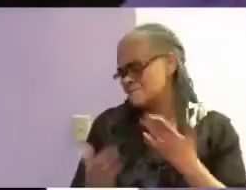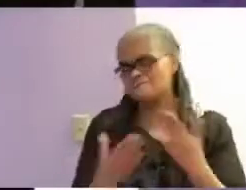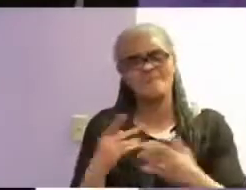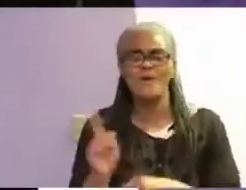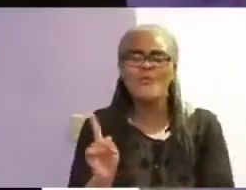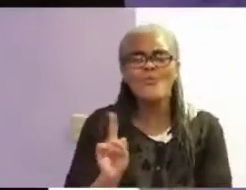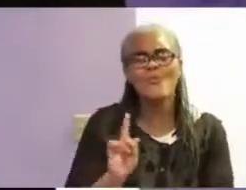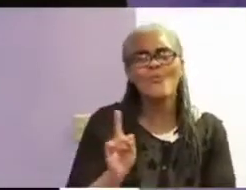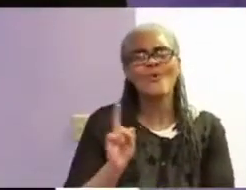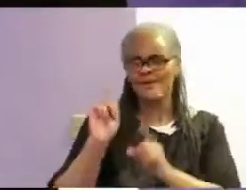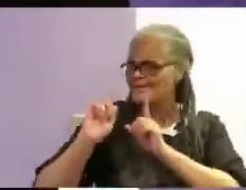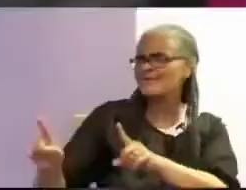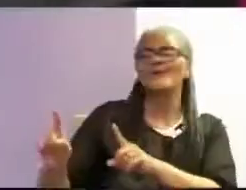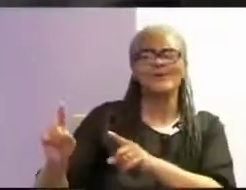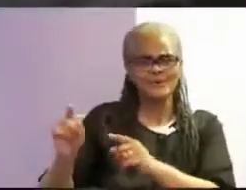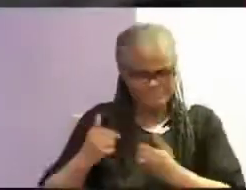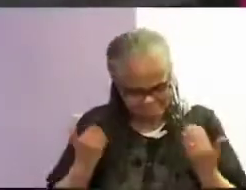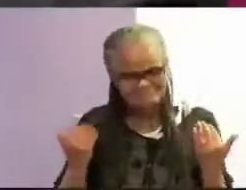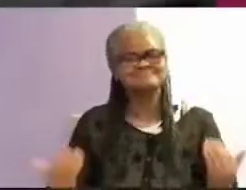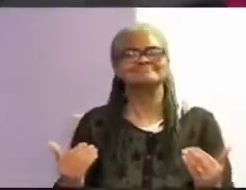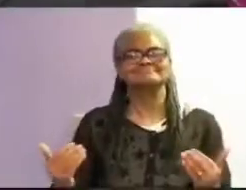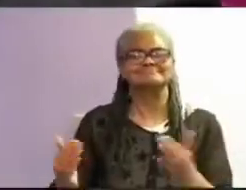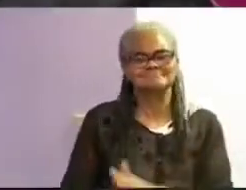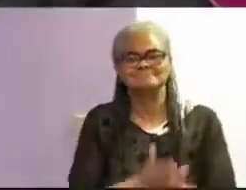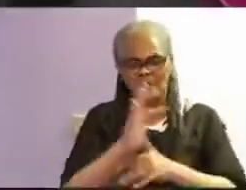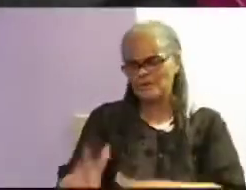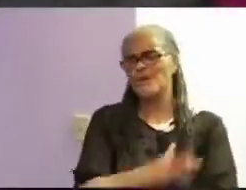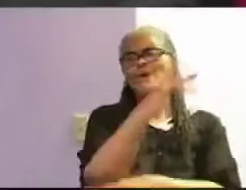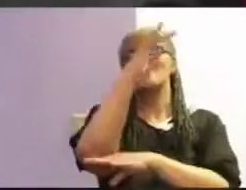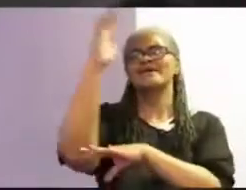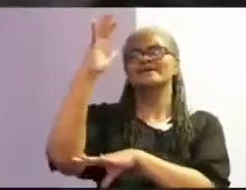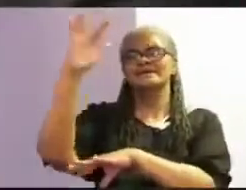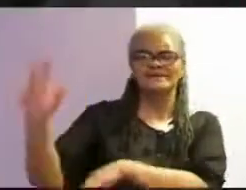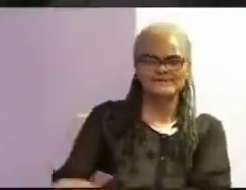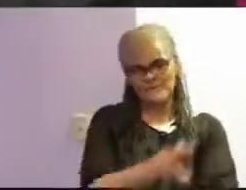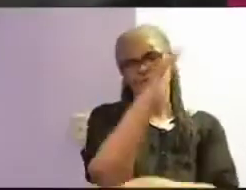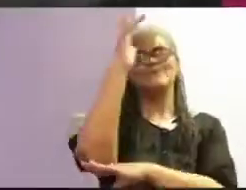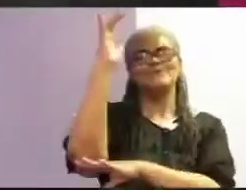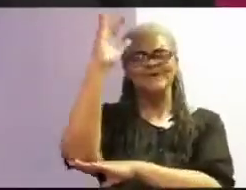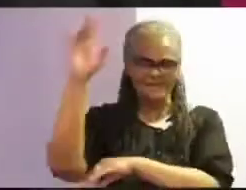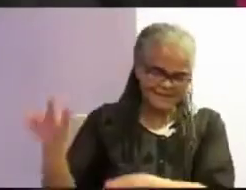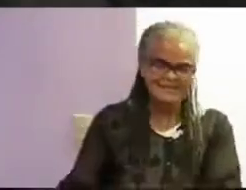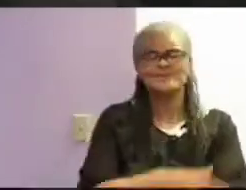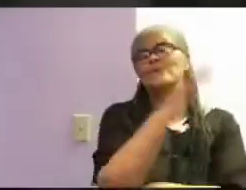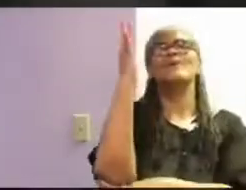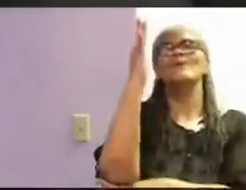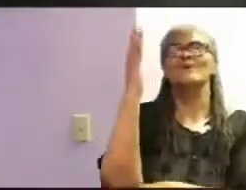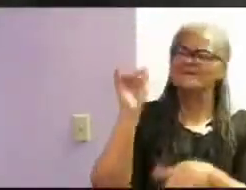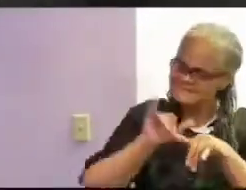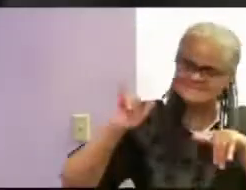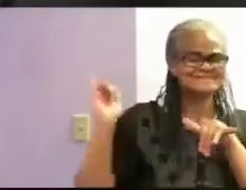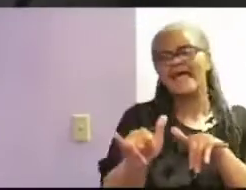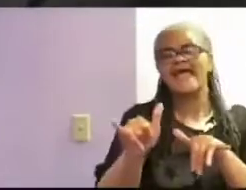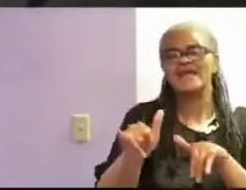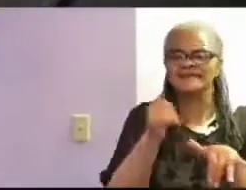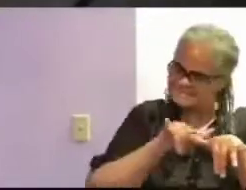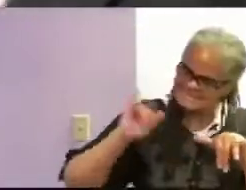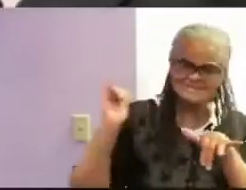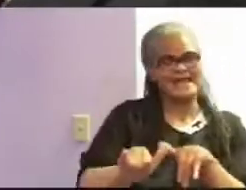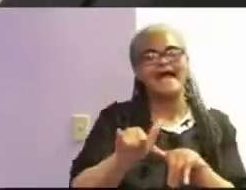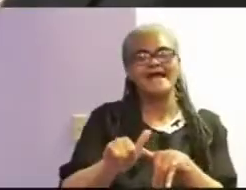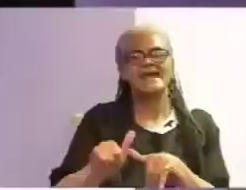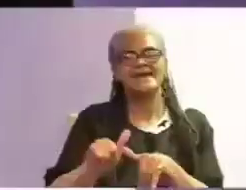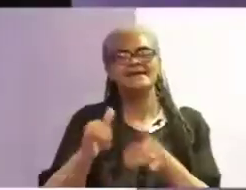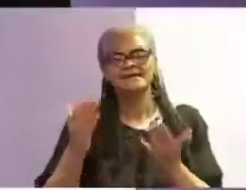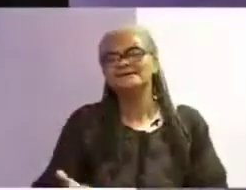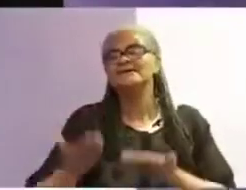glory, glory, glory, glory. Somebody here that know God is able,